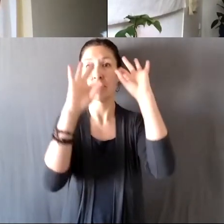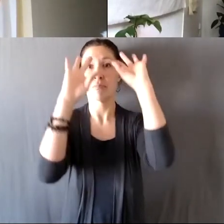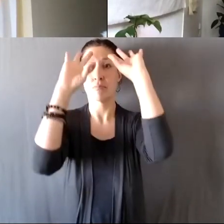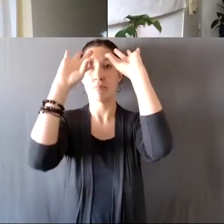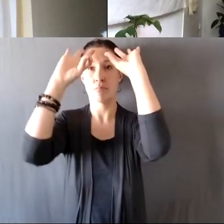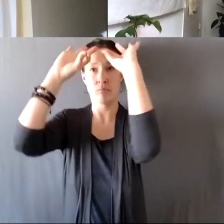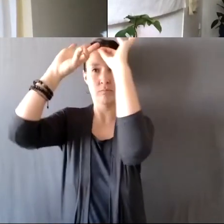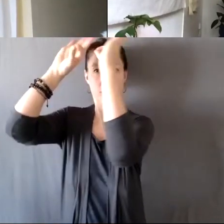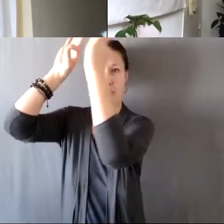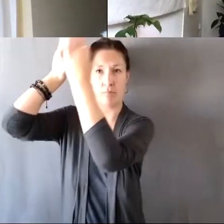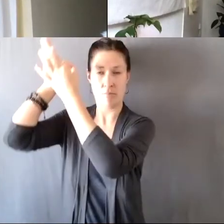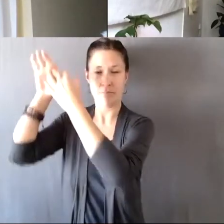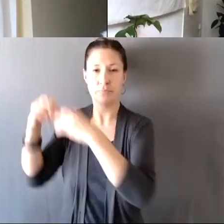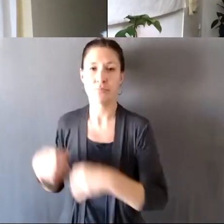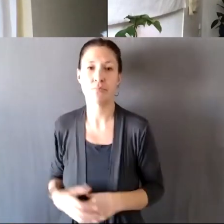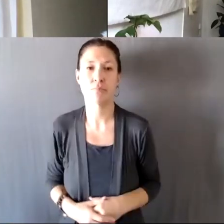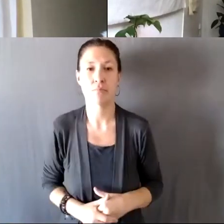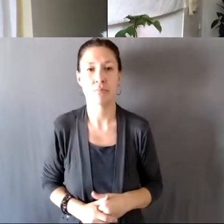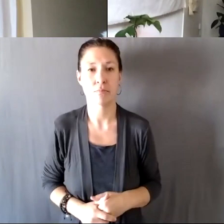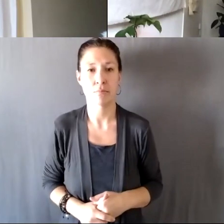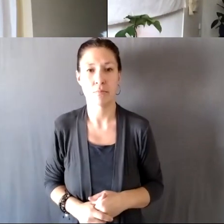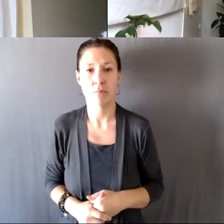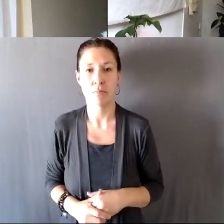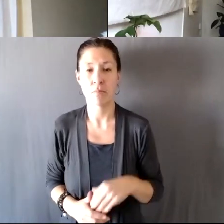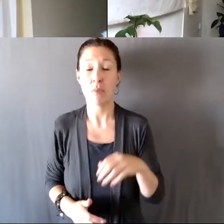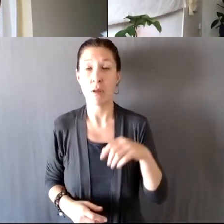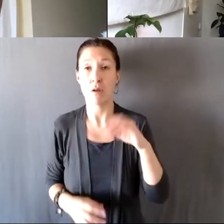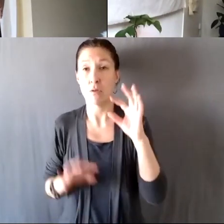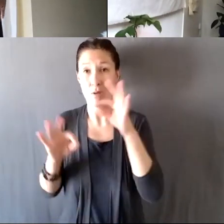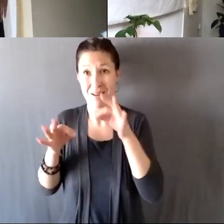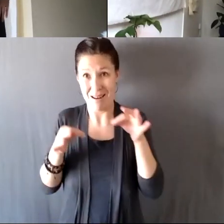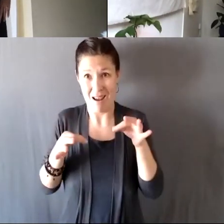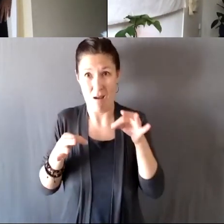We breathe out as we move across the floor.